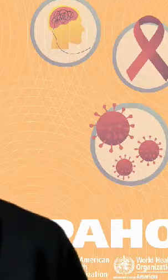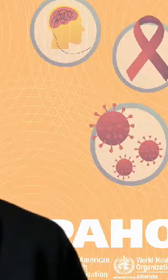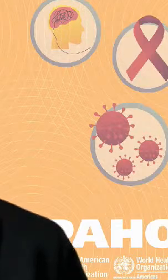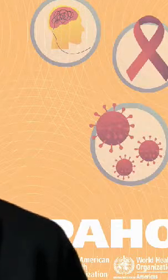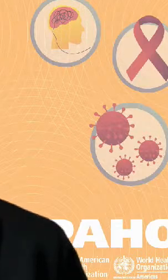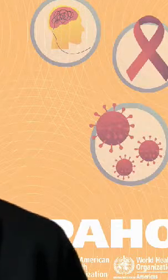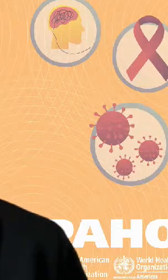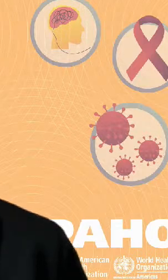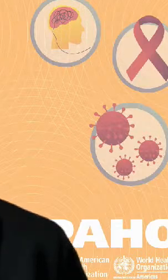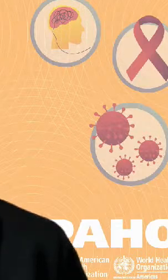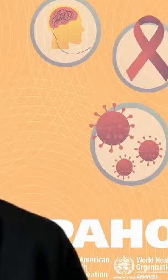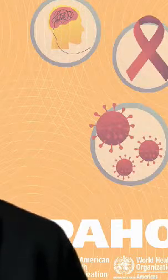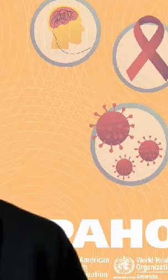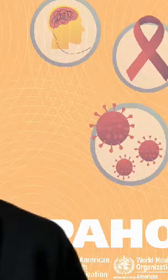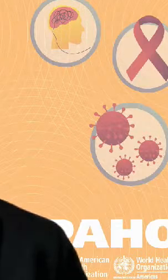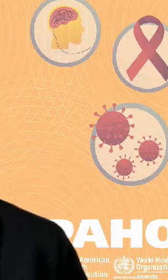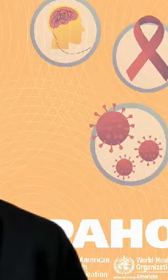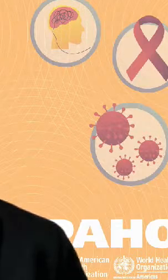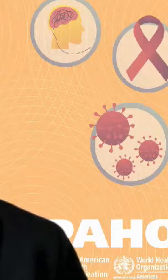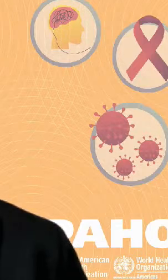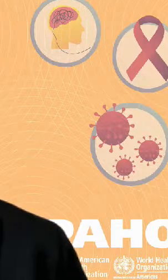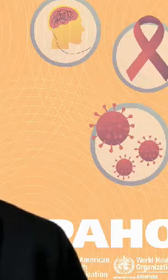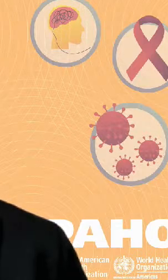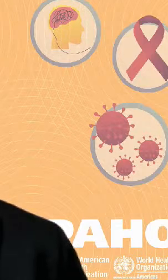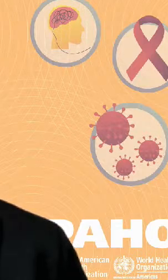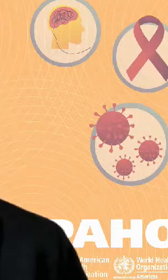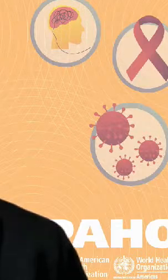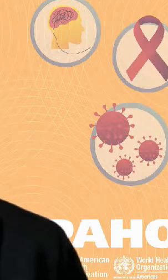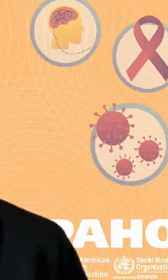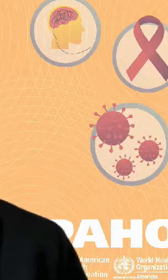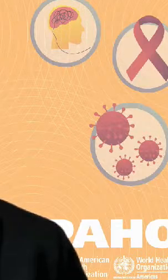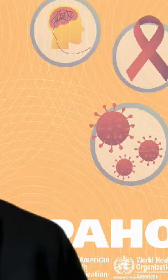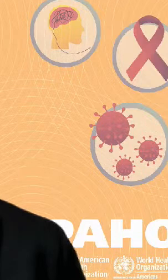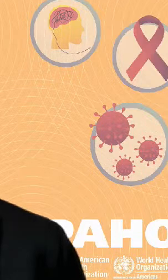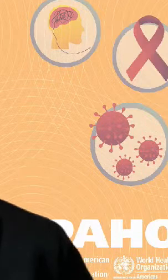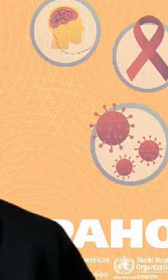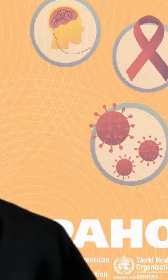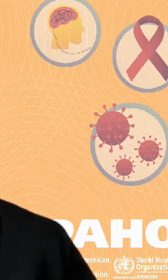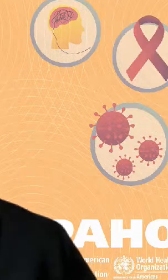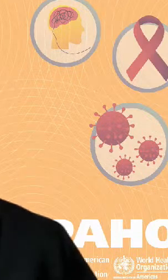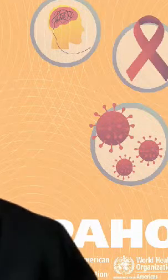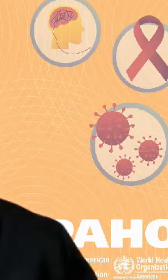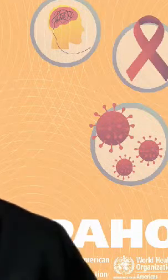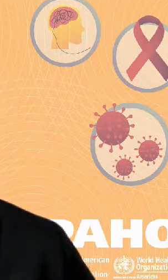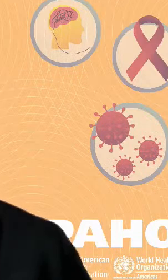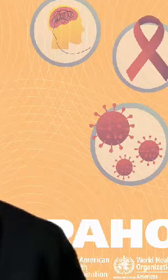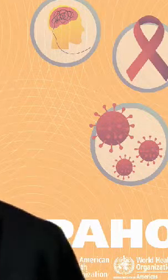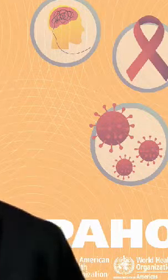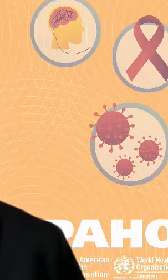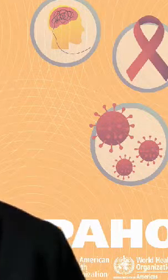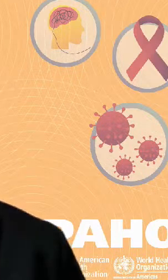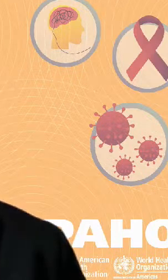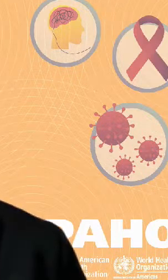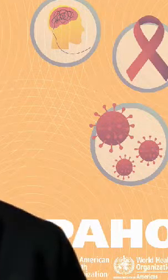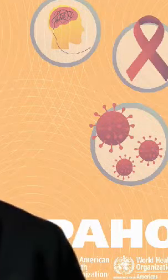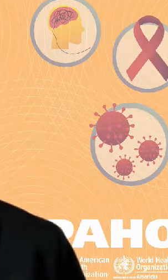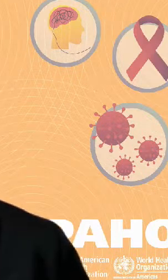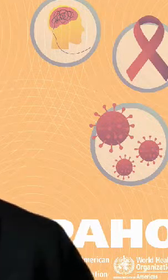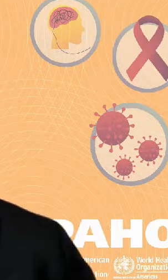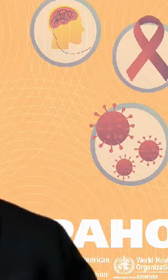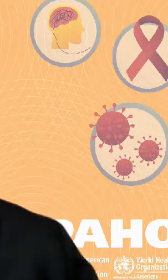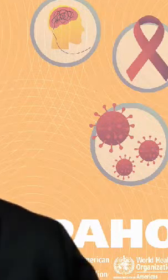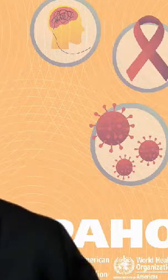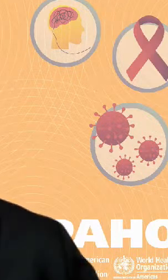the inability to gather and socialize, physical separation from loved ones and friends,